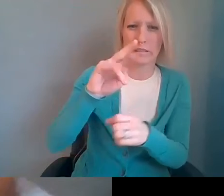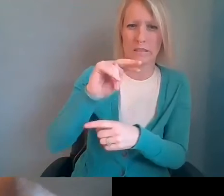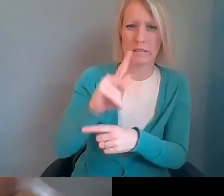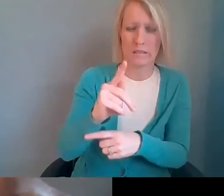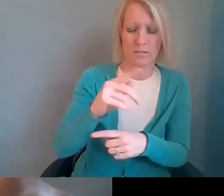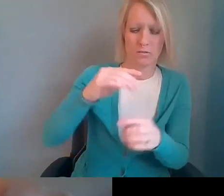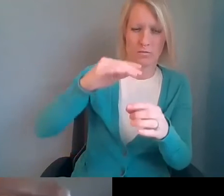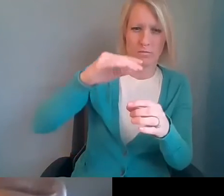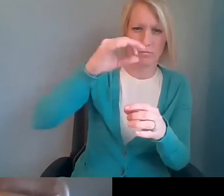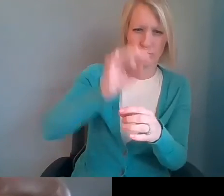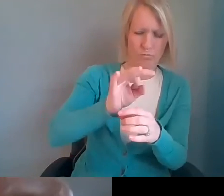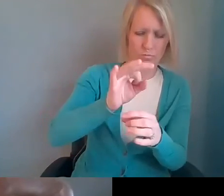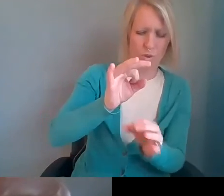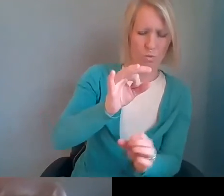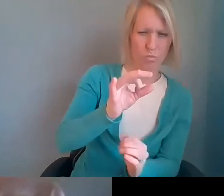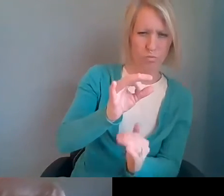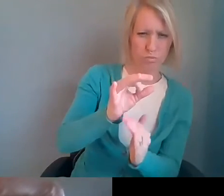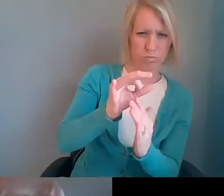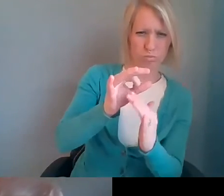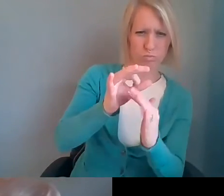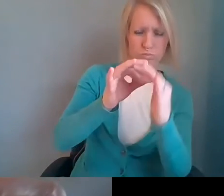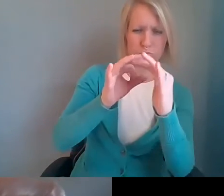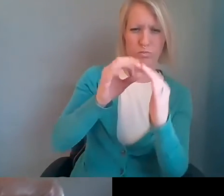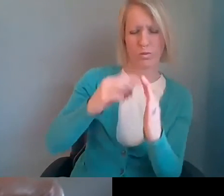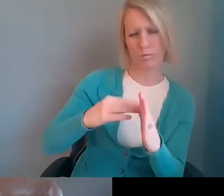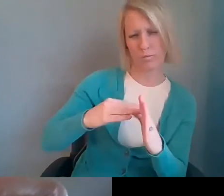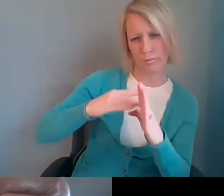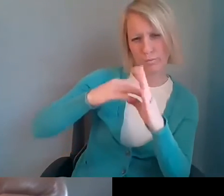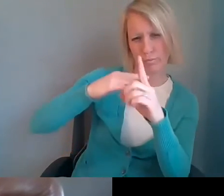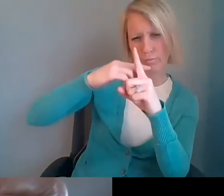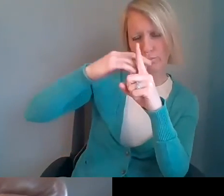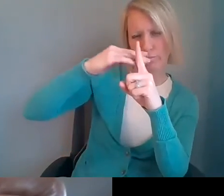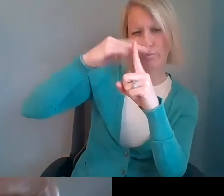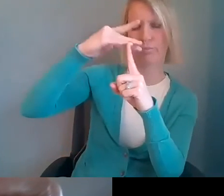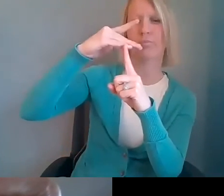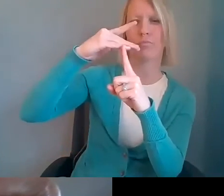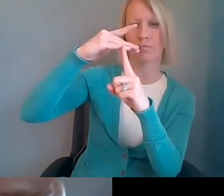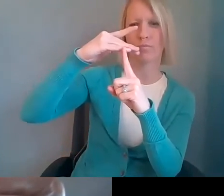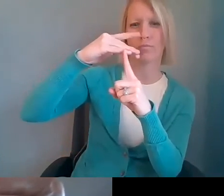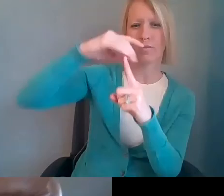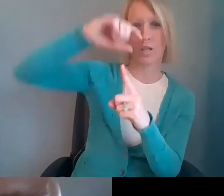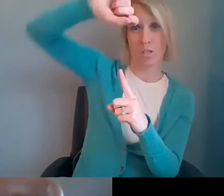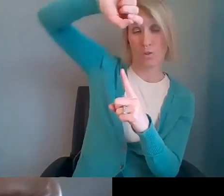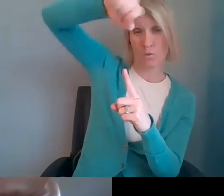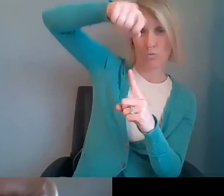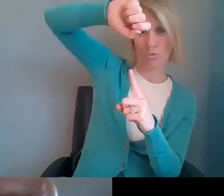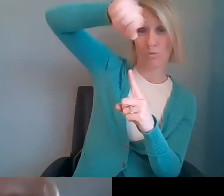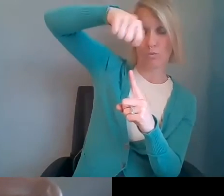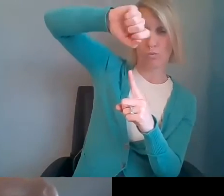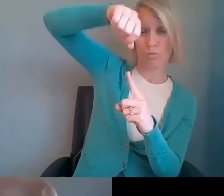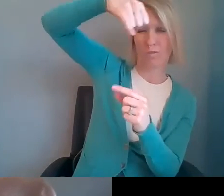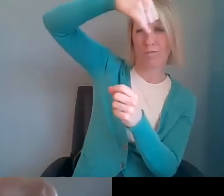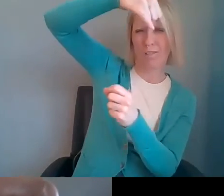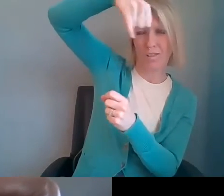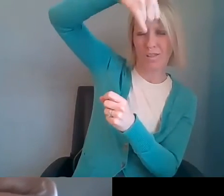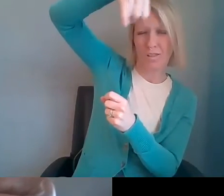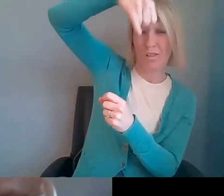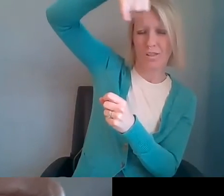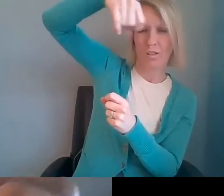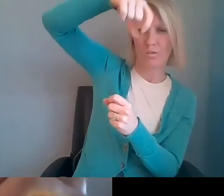I would set that inside of there, and then I would unscrew this thing and suck the ink up inside this.